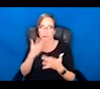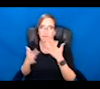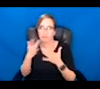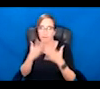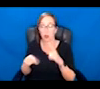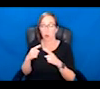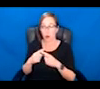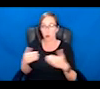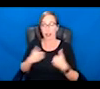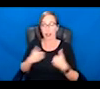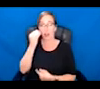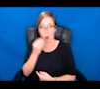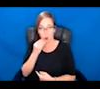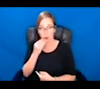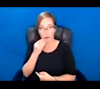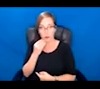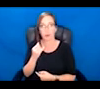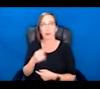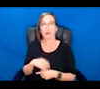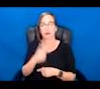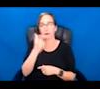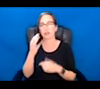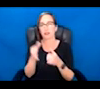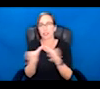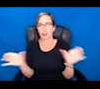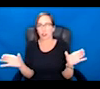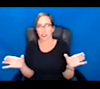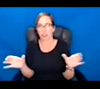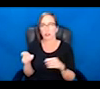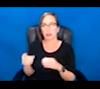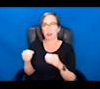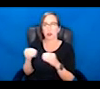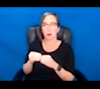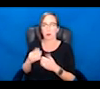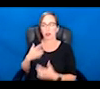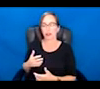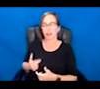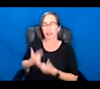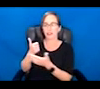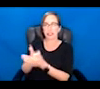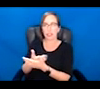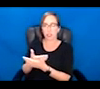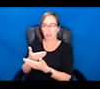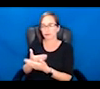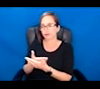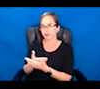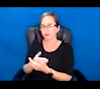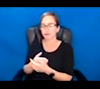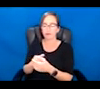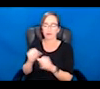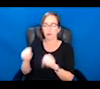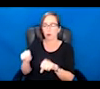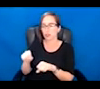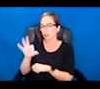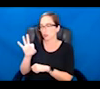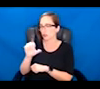and we're in places because of segregation, we are more likely to live in floodplains, more likely to experience an urban